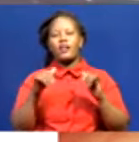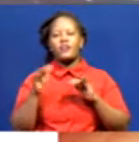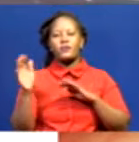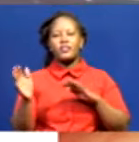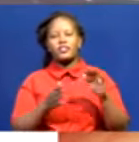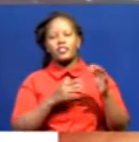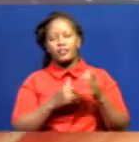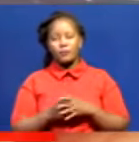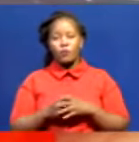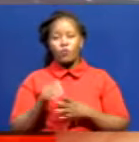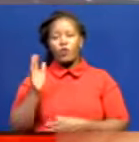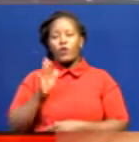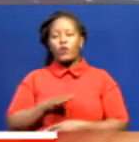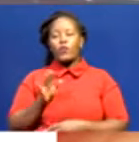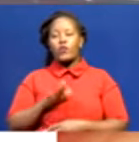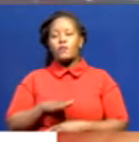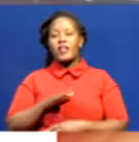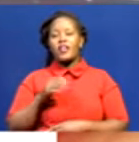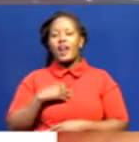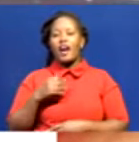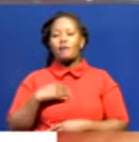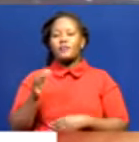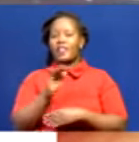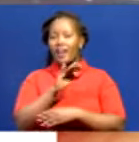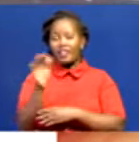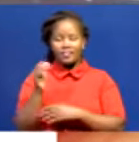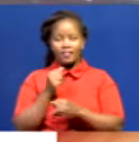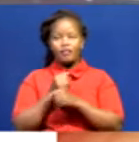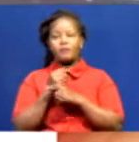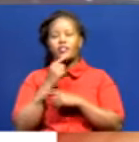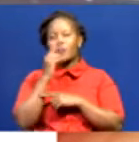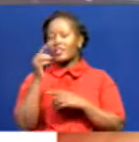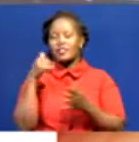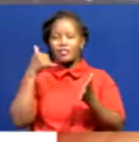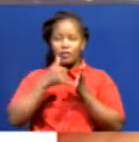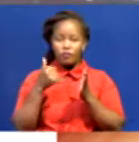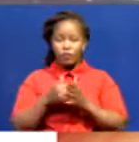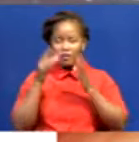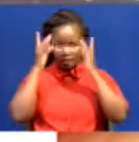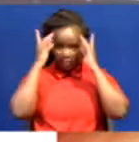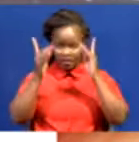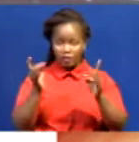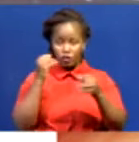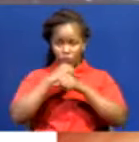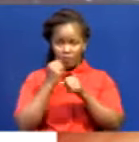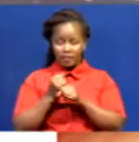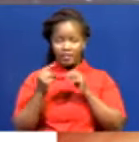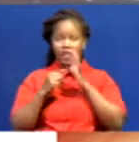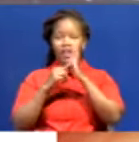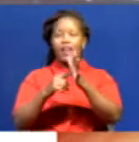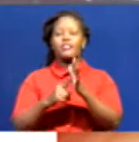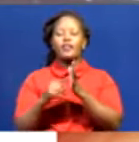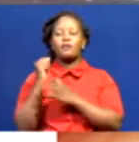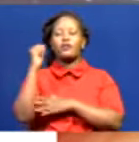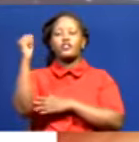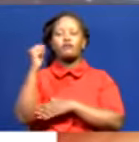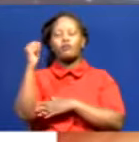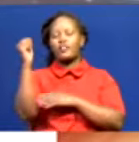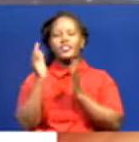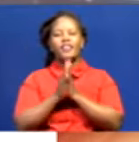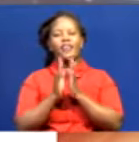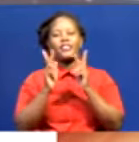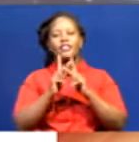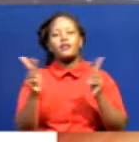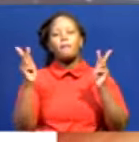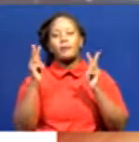Now, women have been challenged to take up active roles in decision-making, especially in politics and peace-building initiatives. This